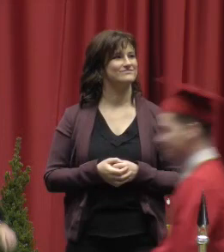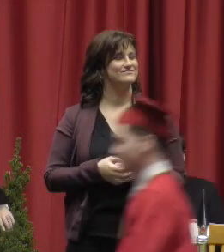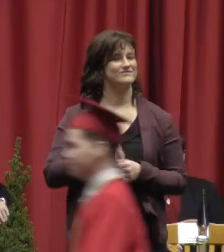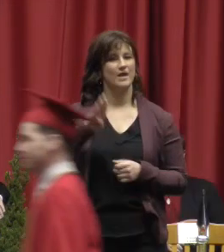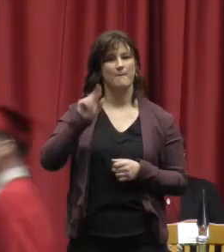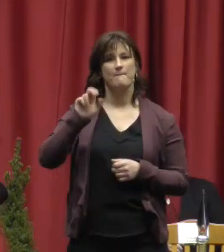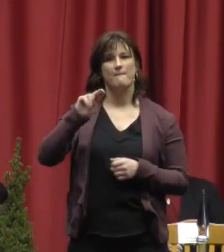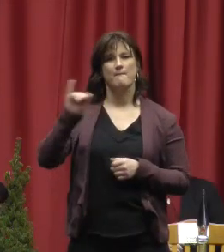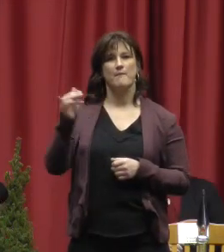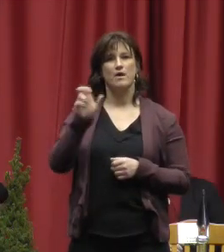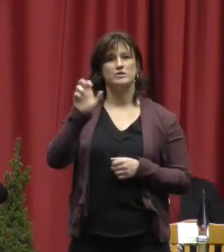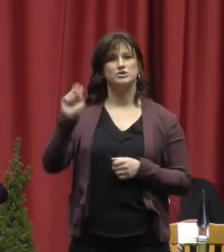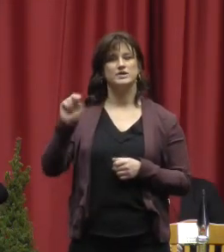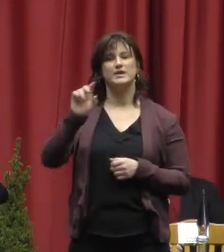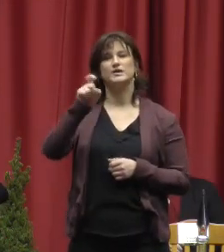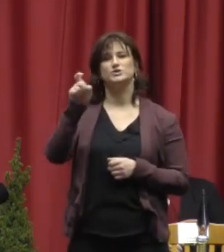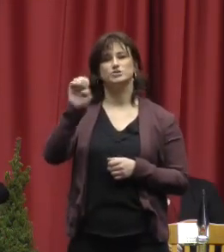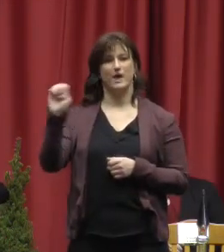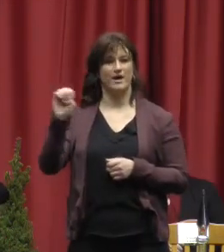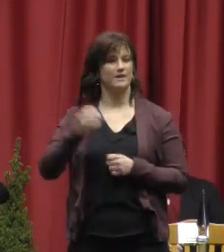Dongji Zhang.